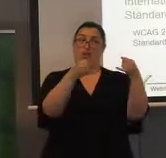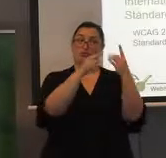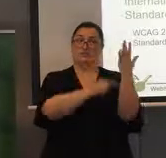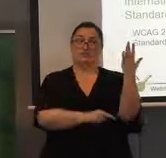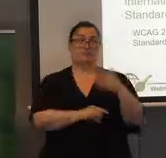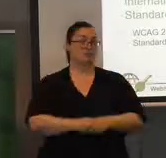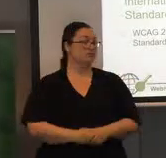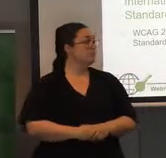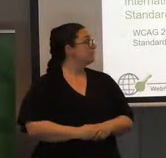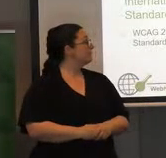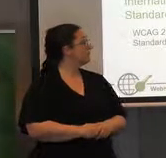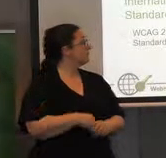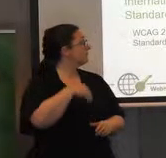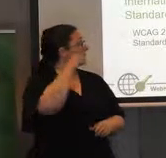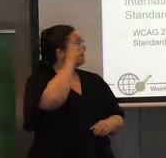guidelines.